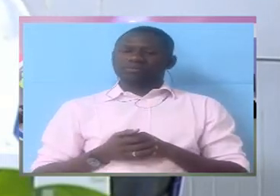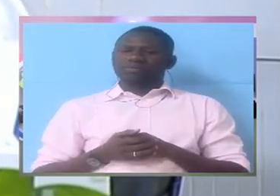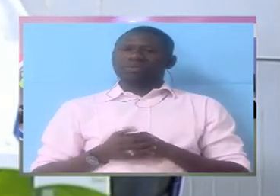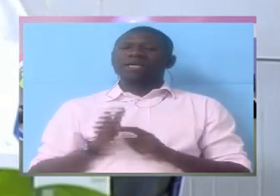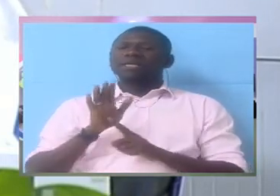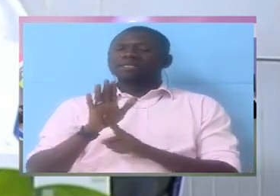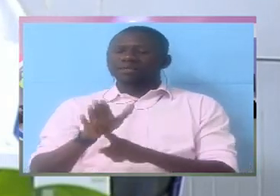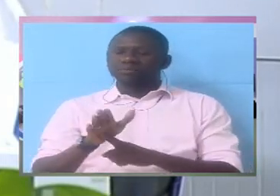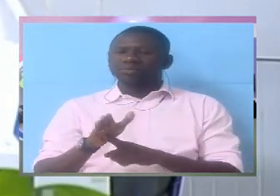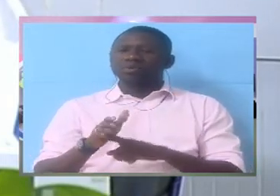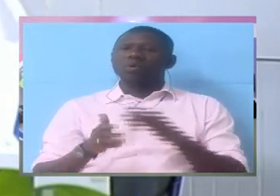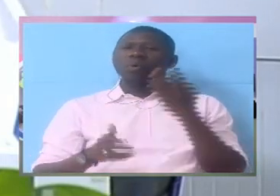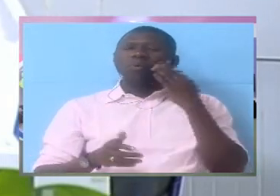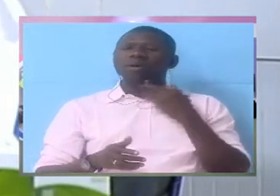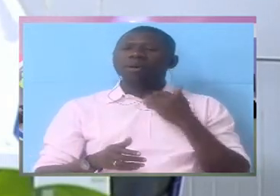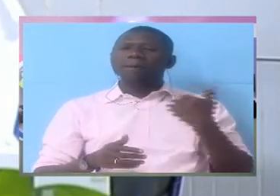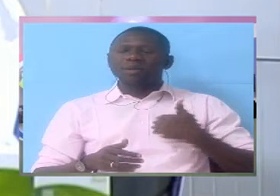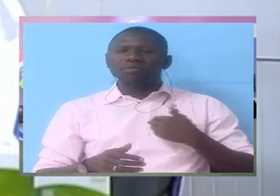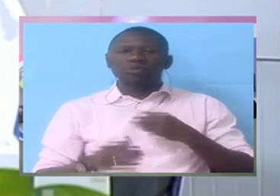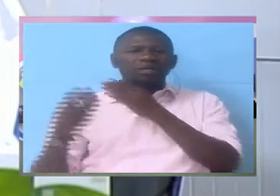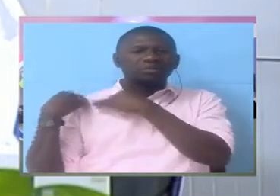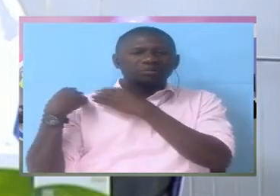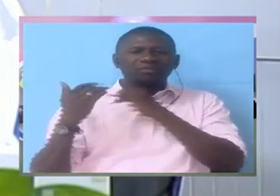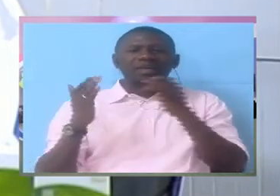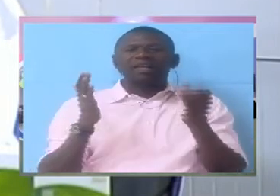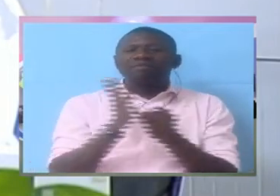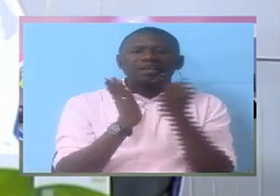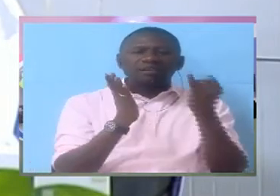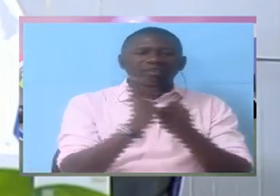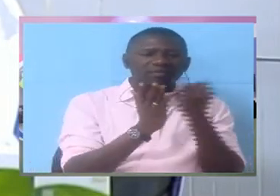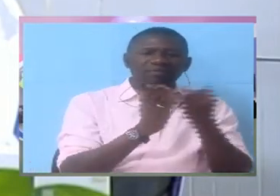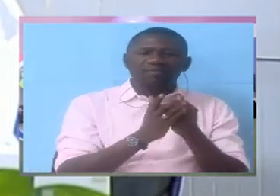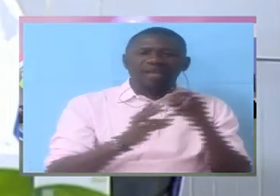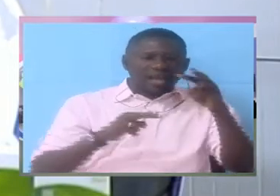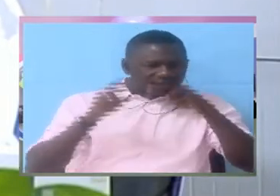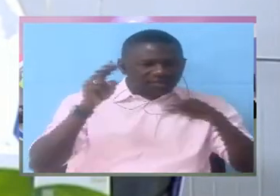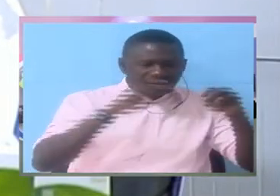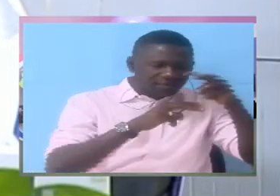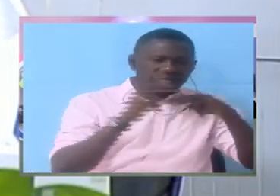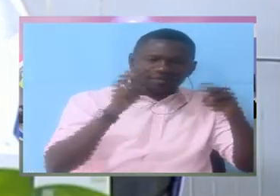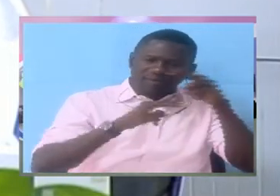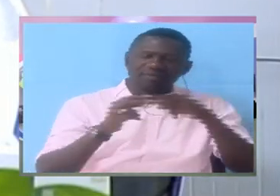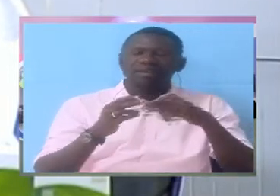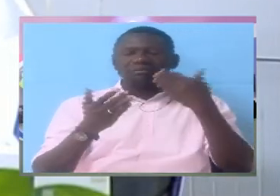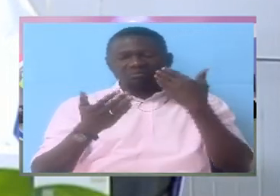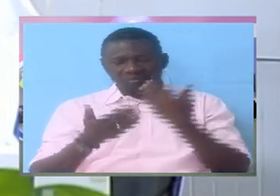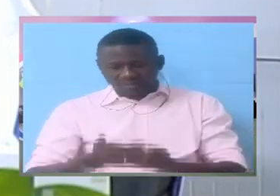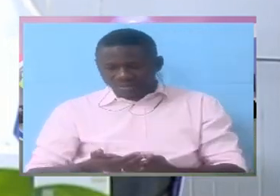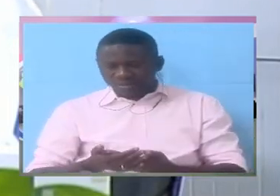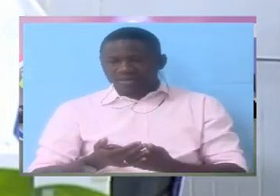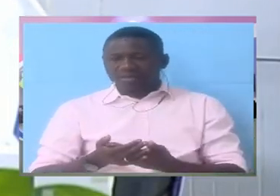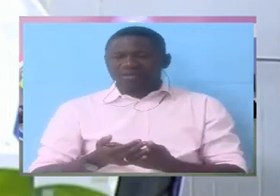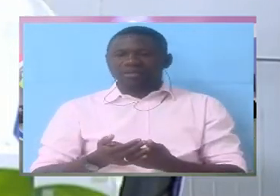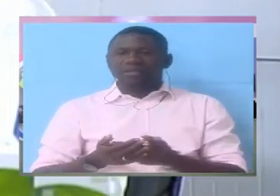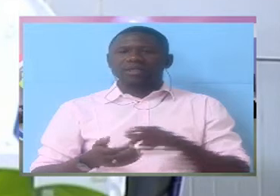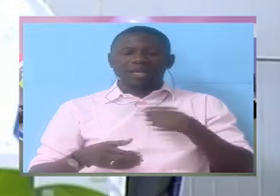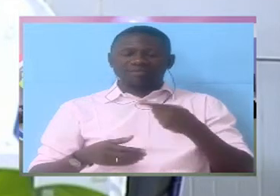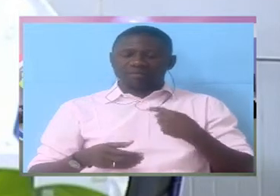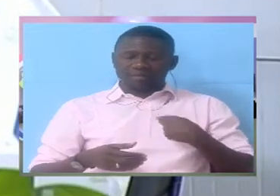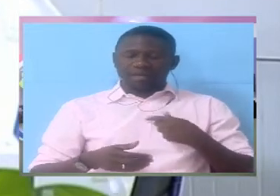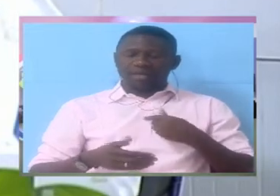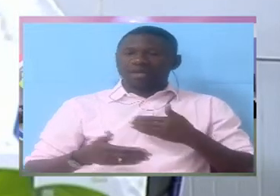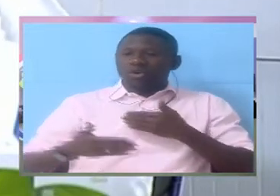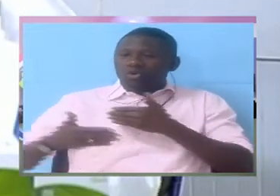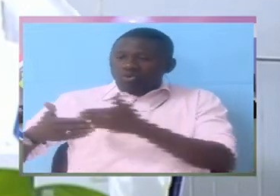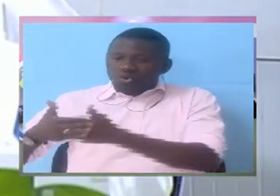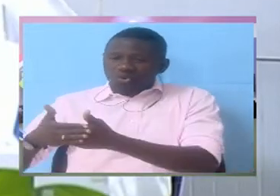investigators investigate. In kisikisir lali, kisikisir oke. And then I am close to the culprit